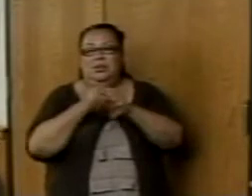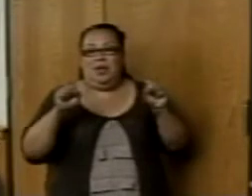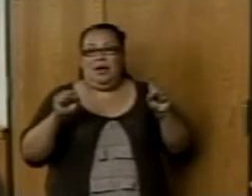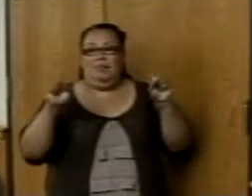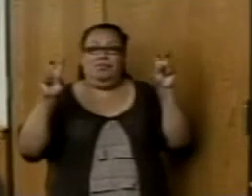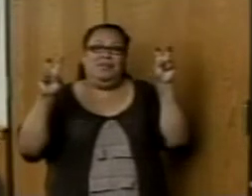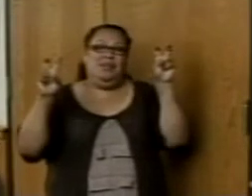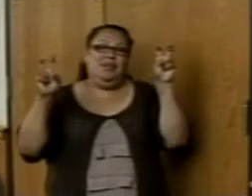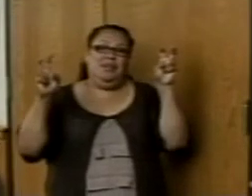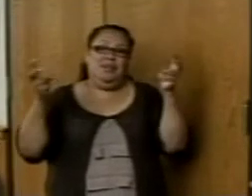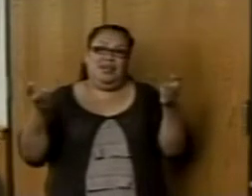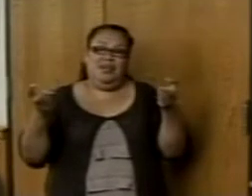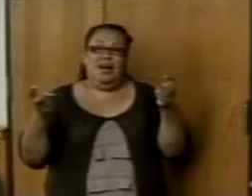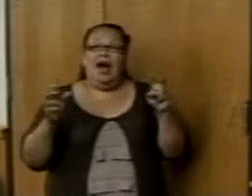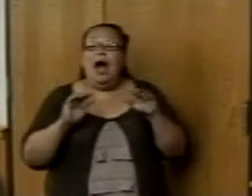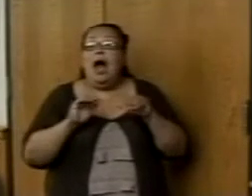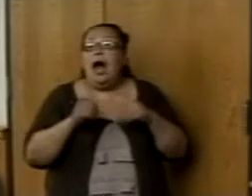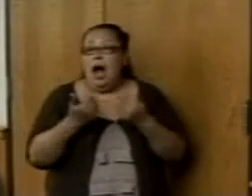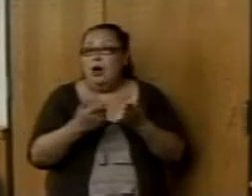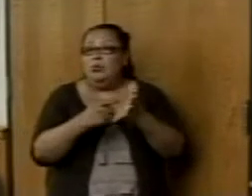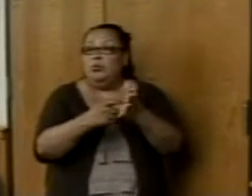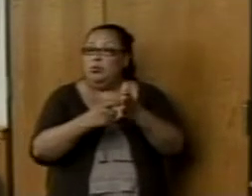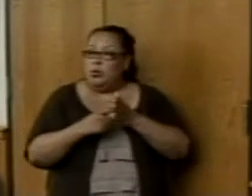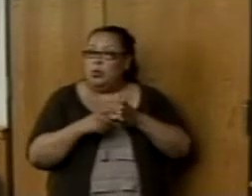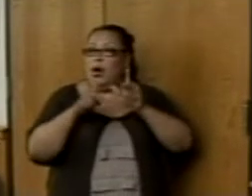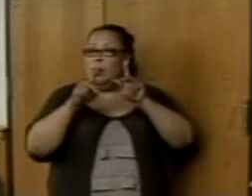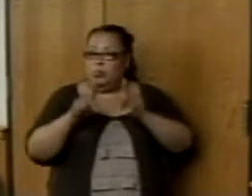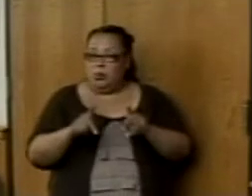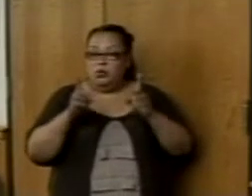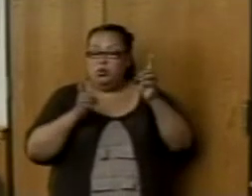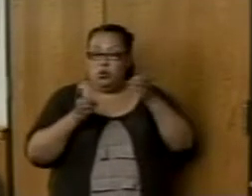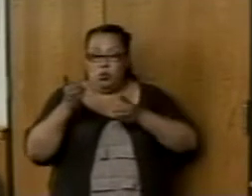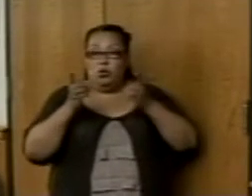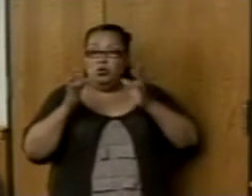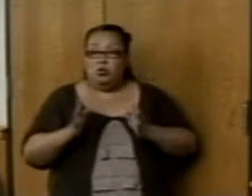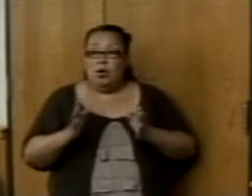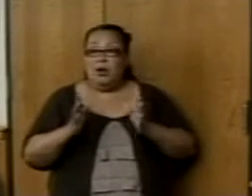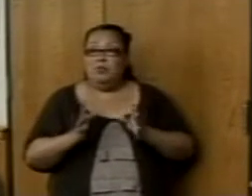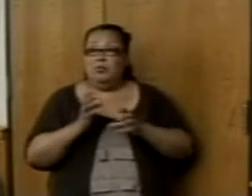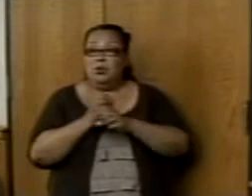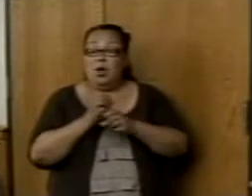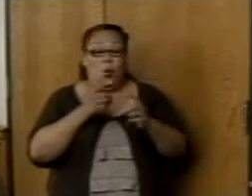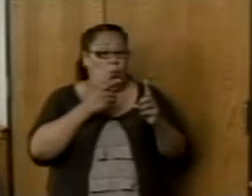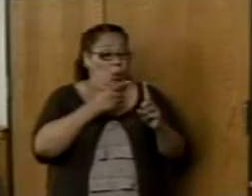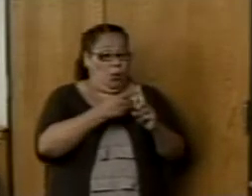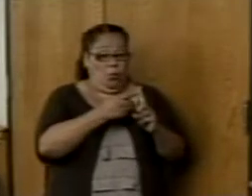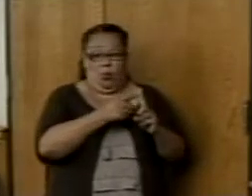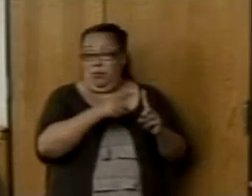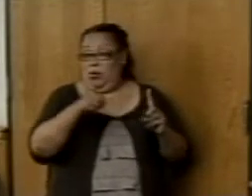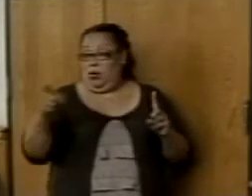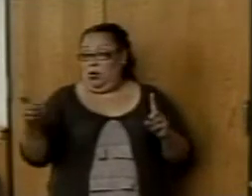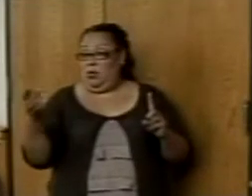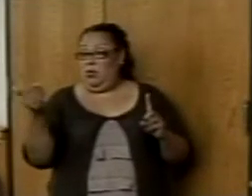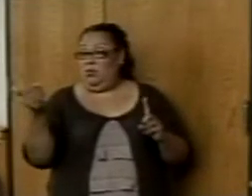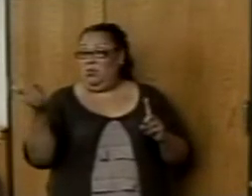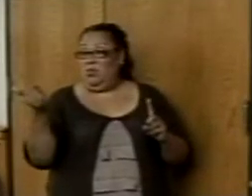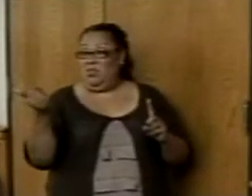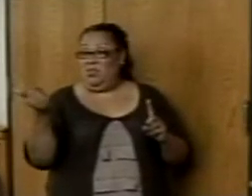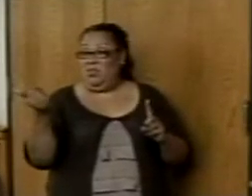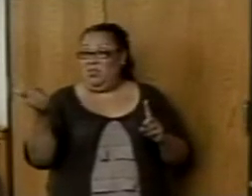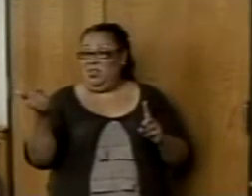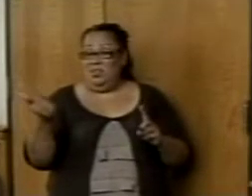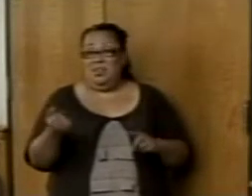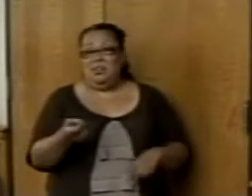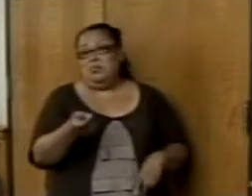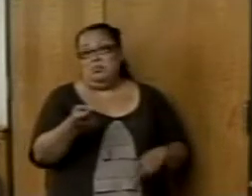issues. Well, how do you require a person or a driver to get from one point to another in 15 minutes? That's part of Grievance Exhibit 1